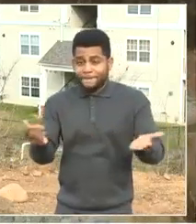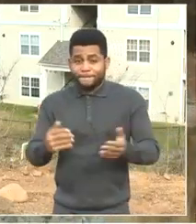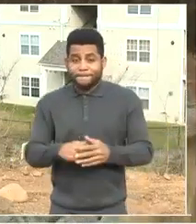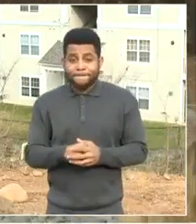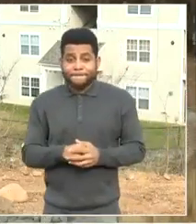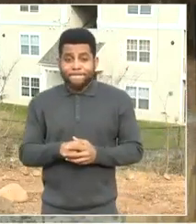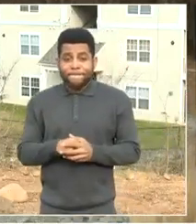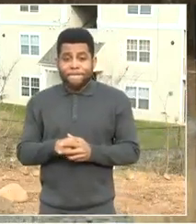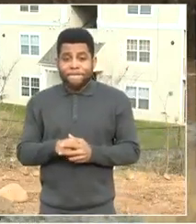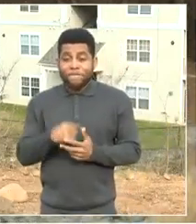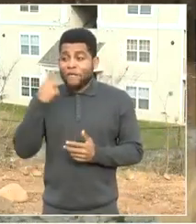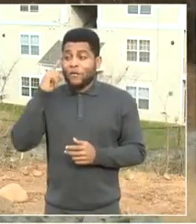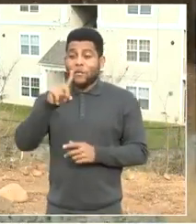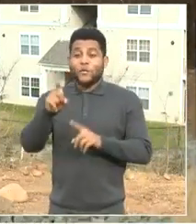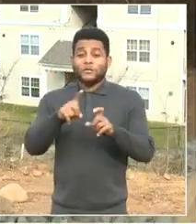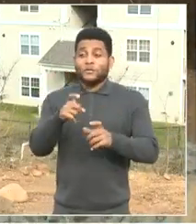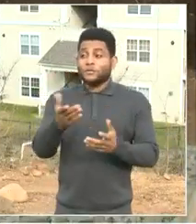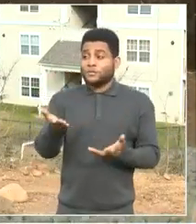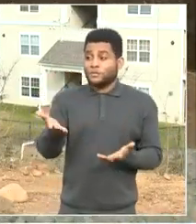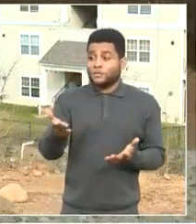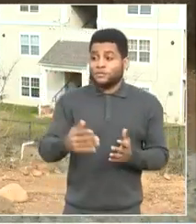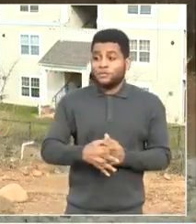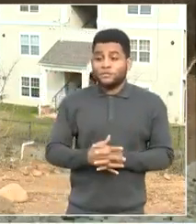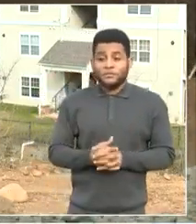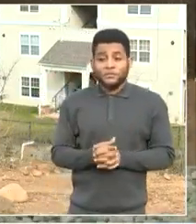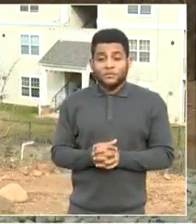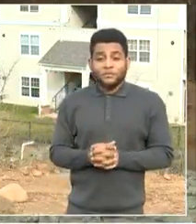could you just talk a little bit about,